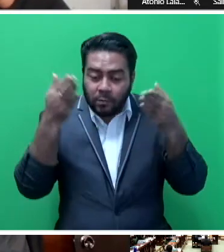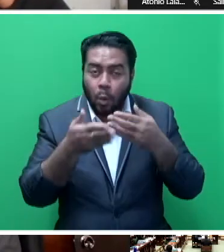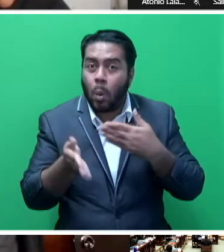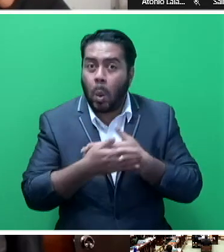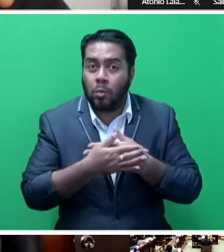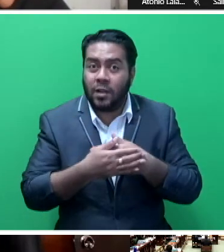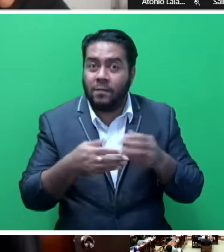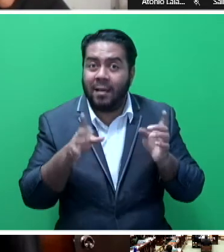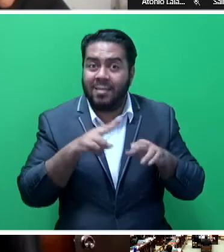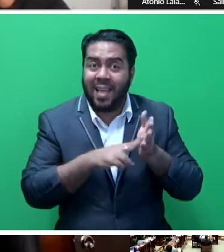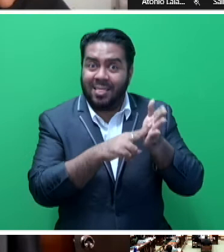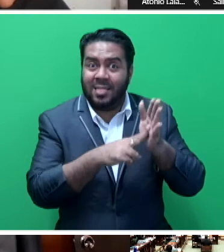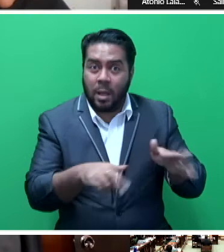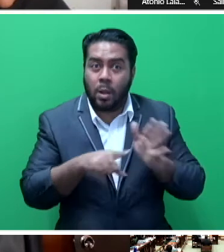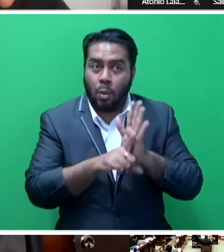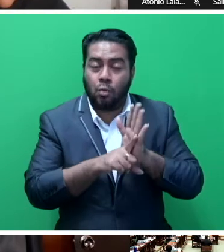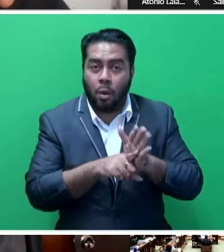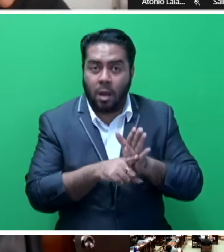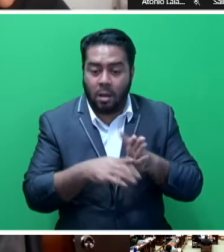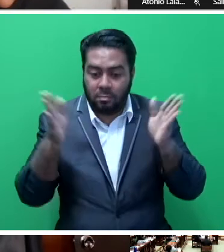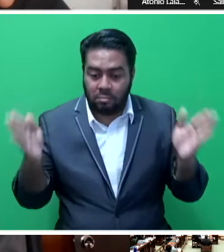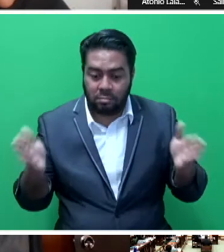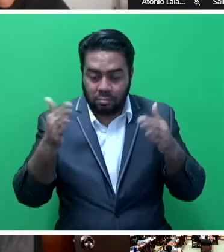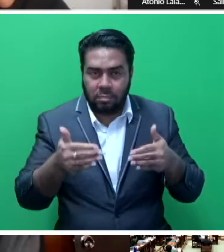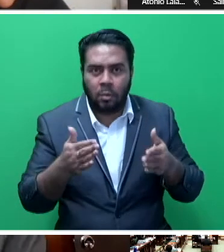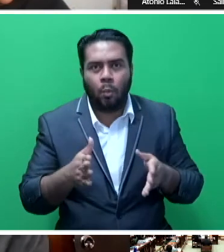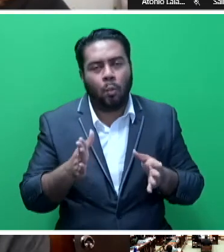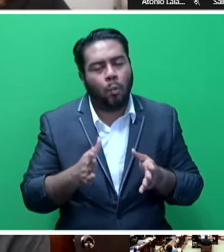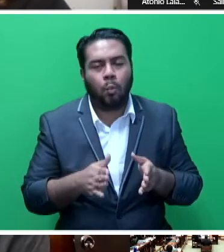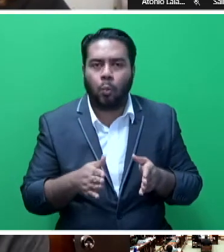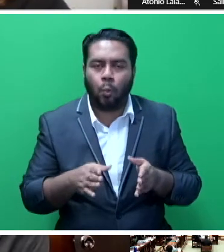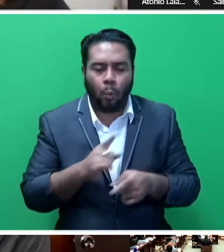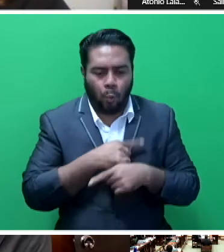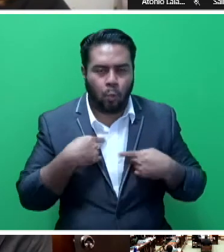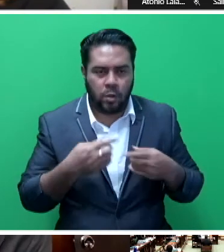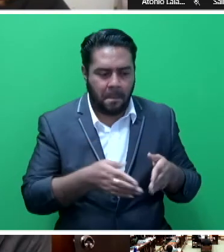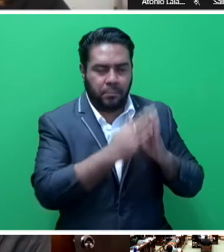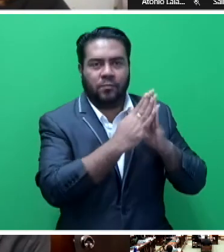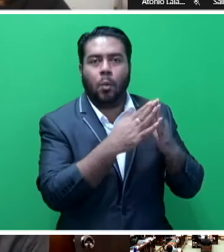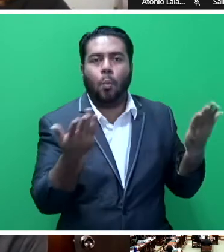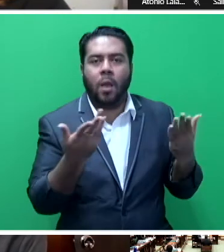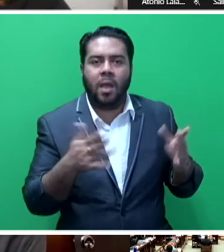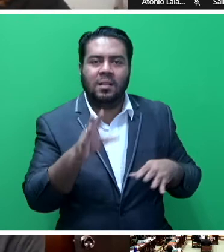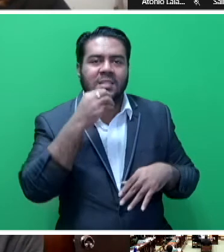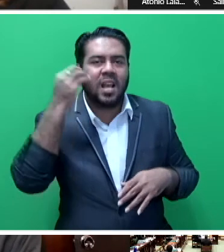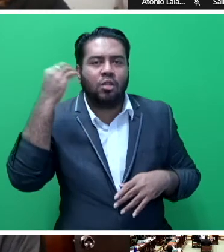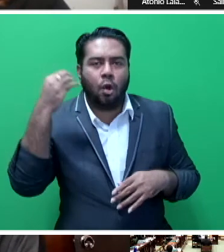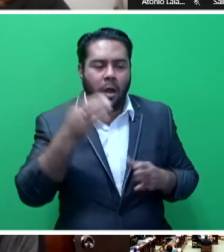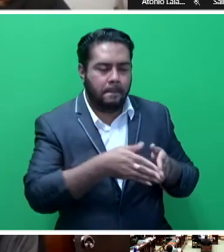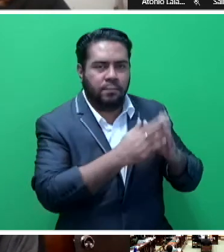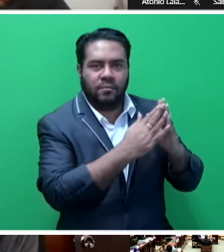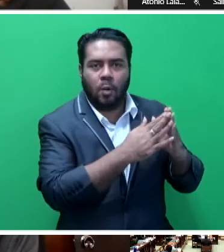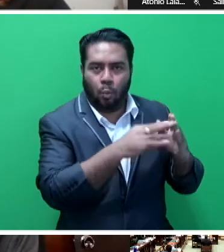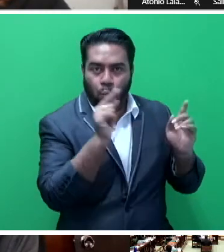up bellwether-capable facilities in Sigatoka and Rakiraki Subdivision Hospital. They have the capability to be